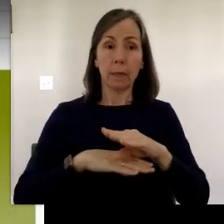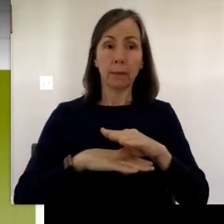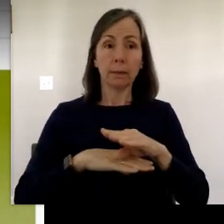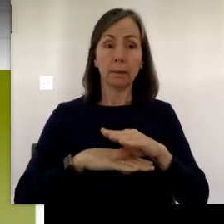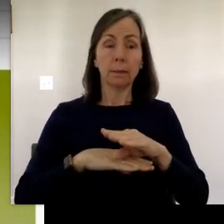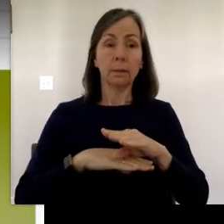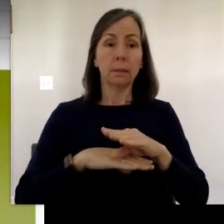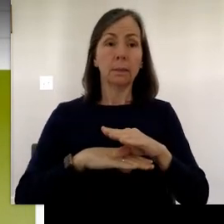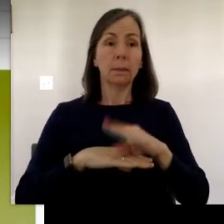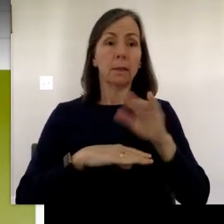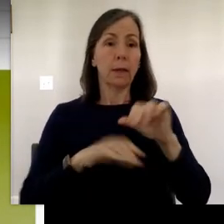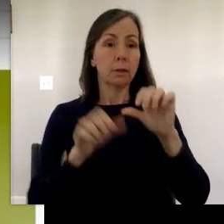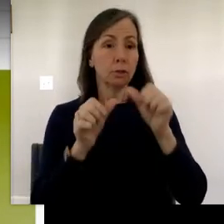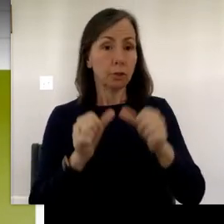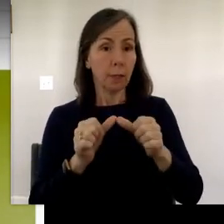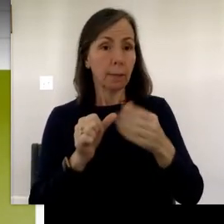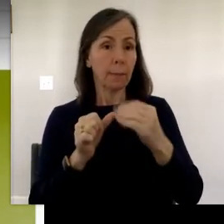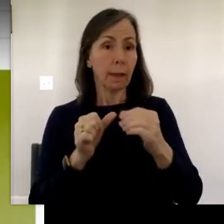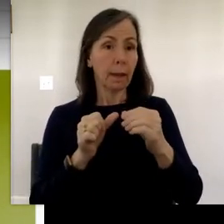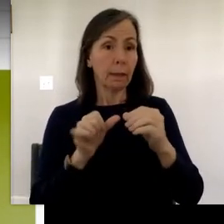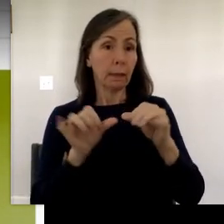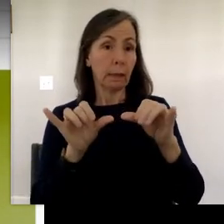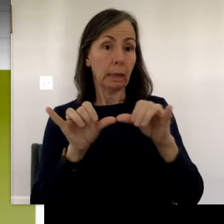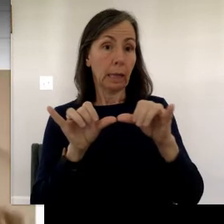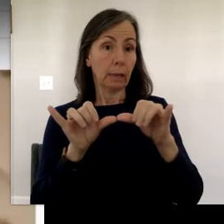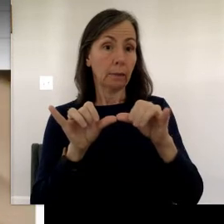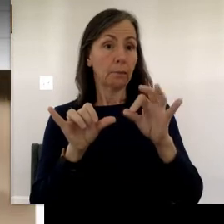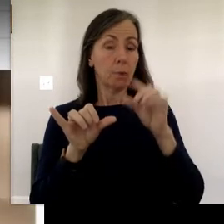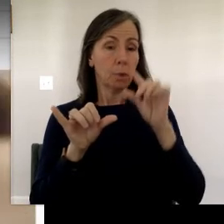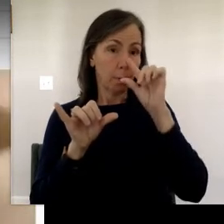length and shape of the bill.